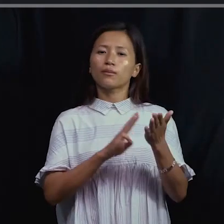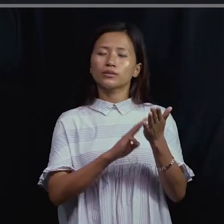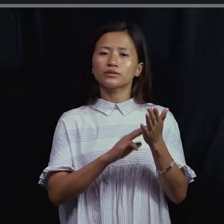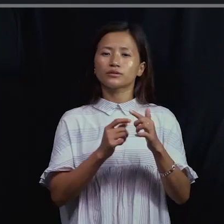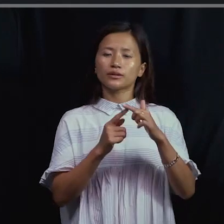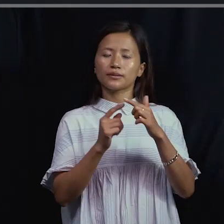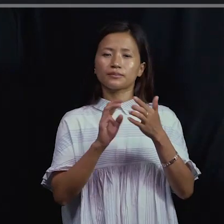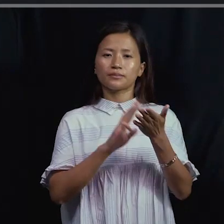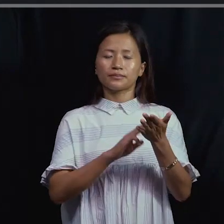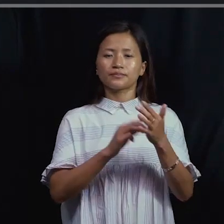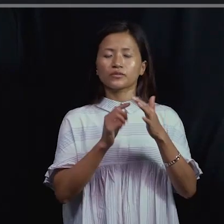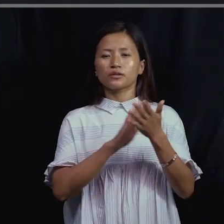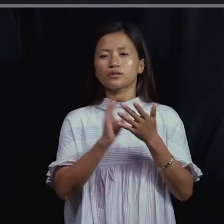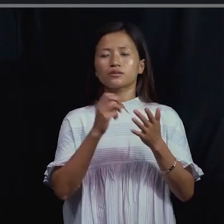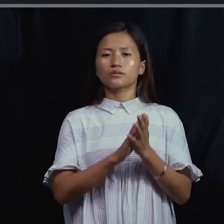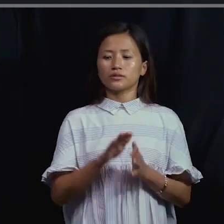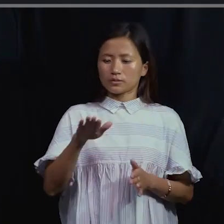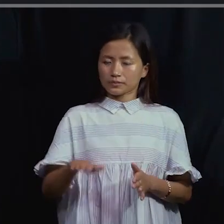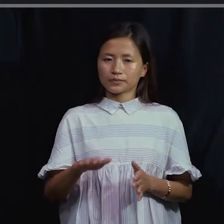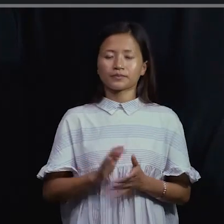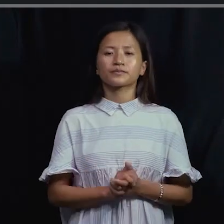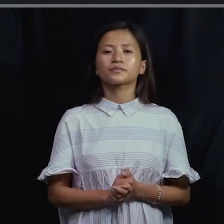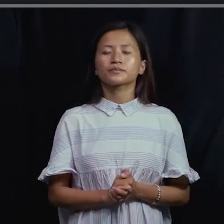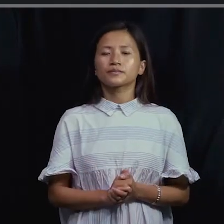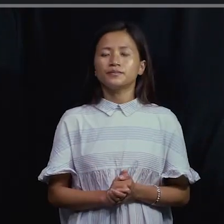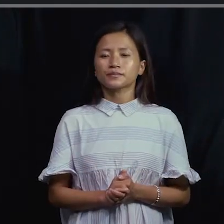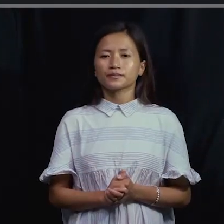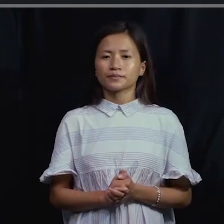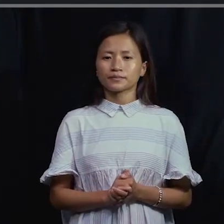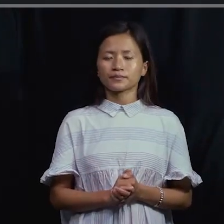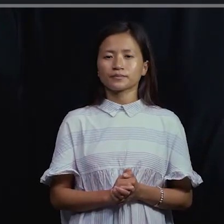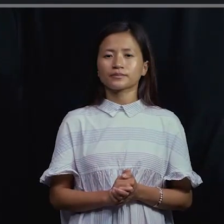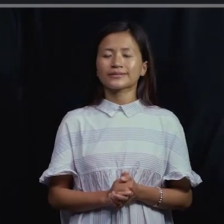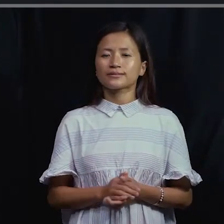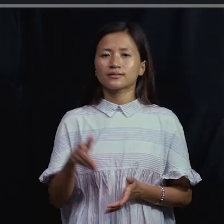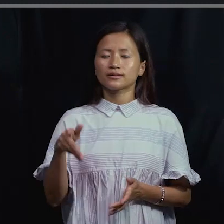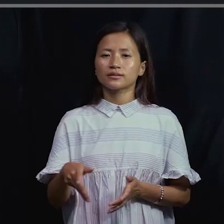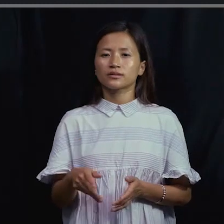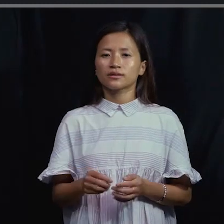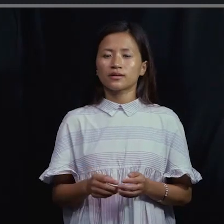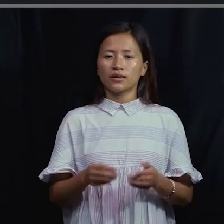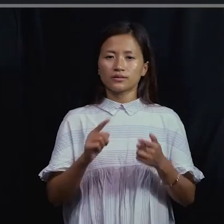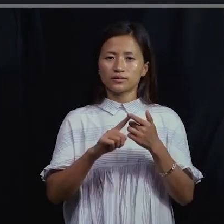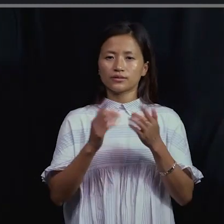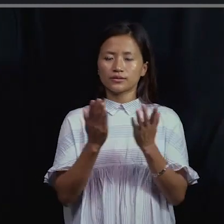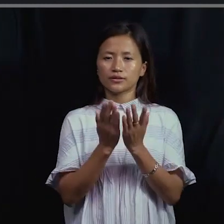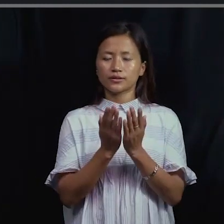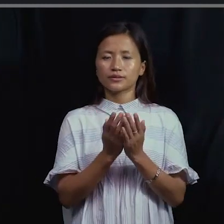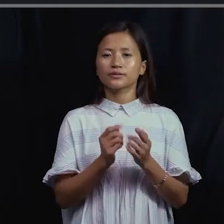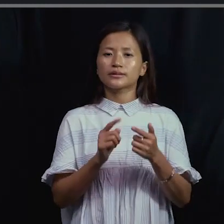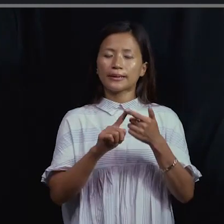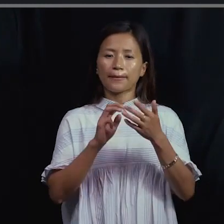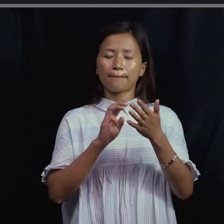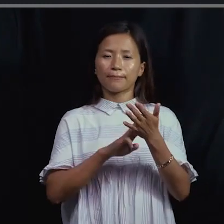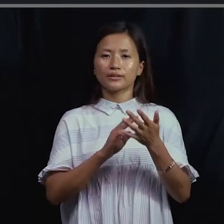of teaching the small infants, okay? And then there it is said that under educational implications, there should